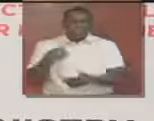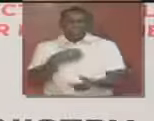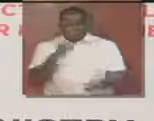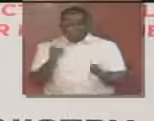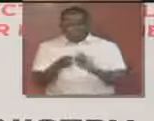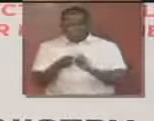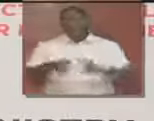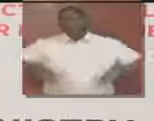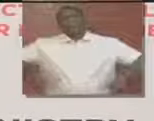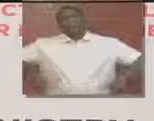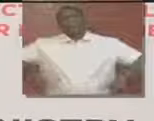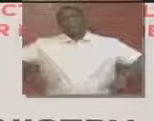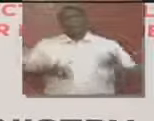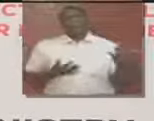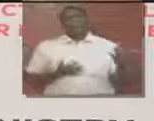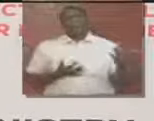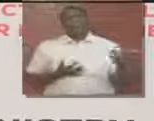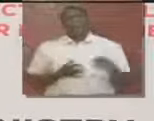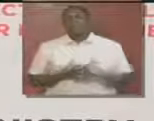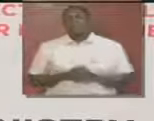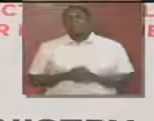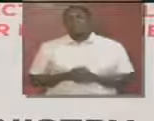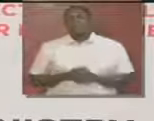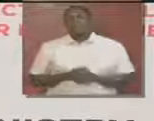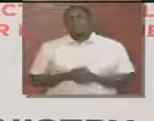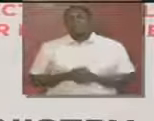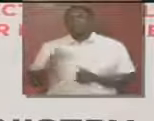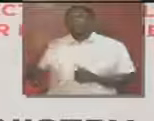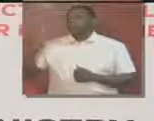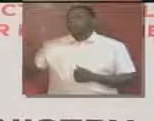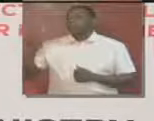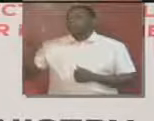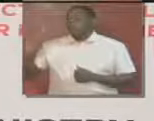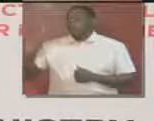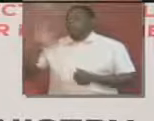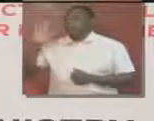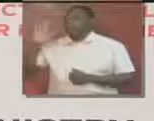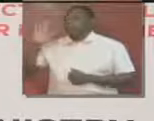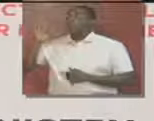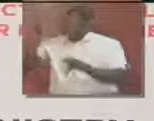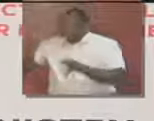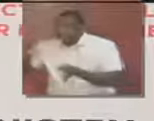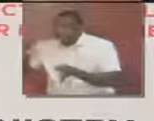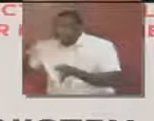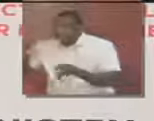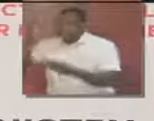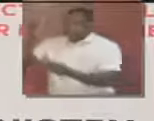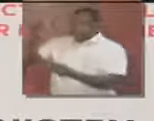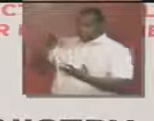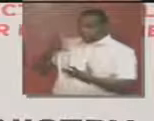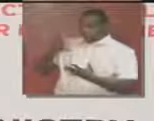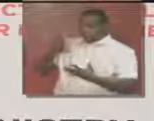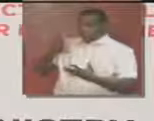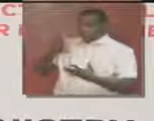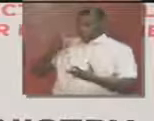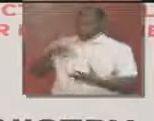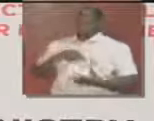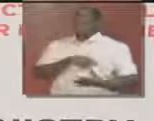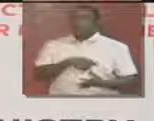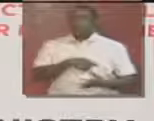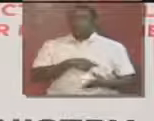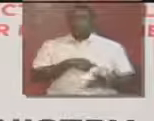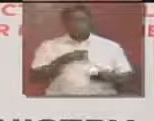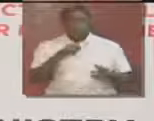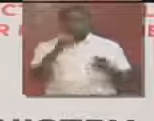that information and that position change will come from WHO, and we will then assess and make the necessary